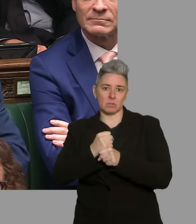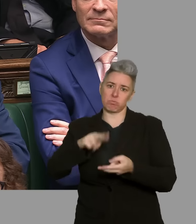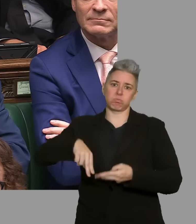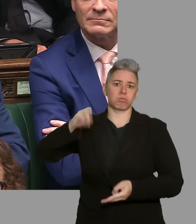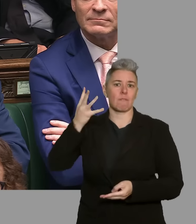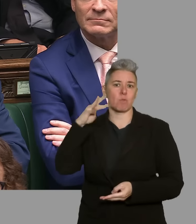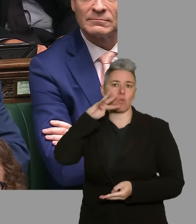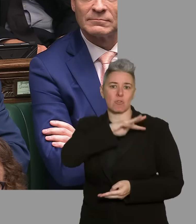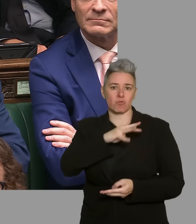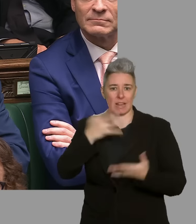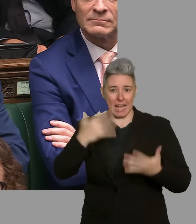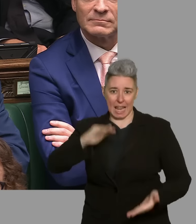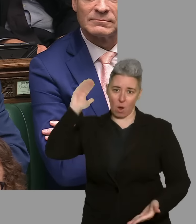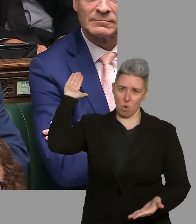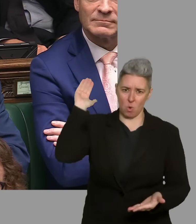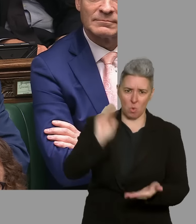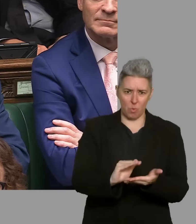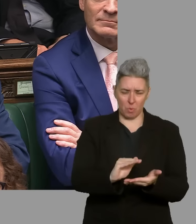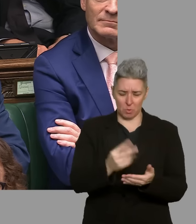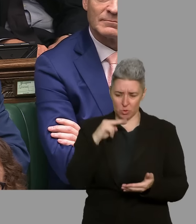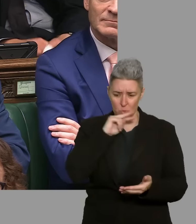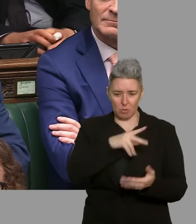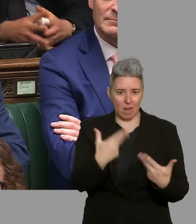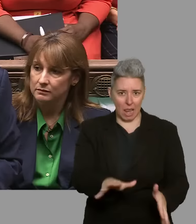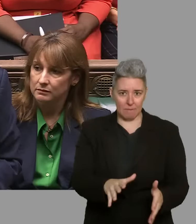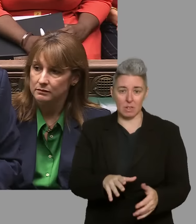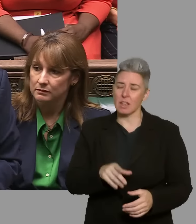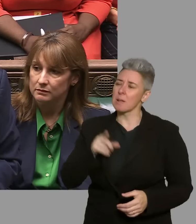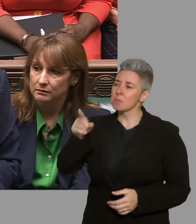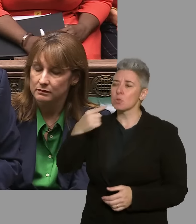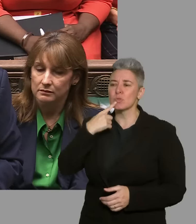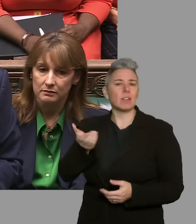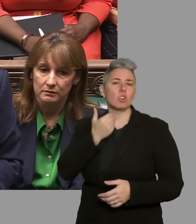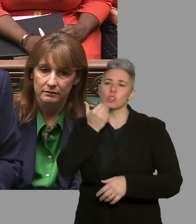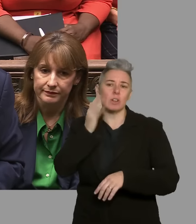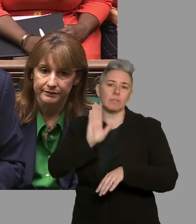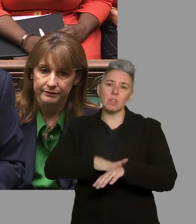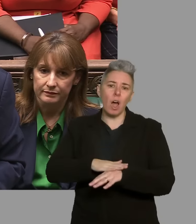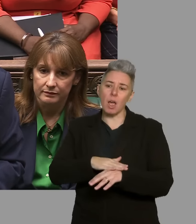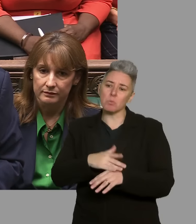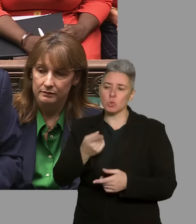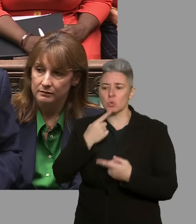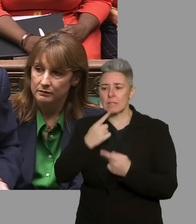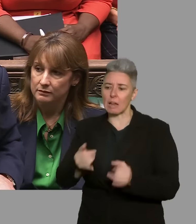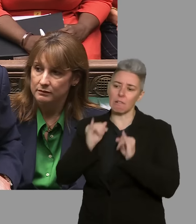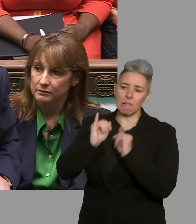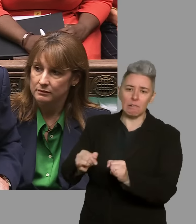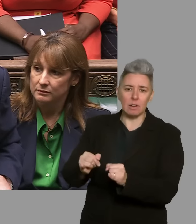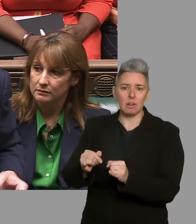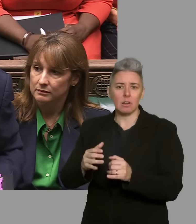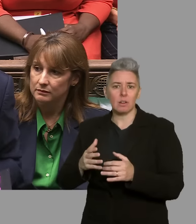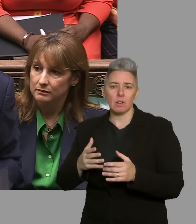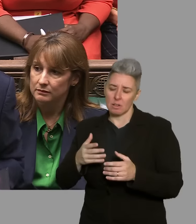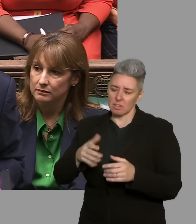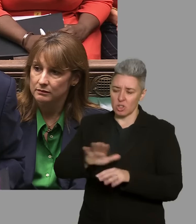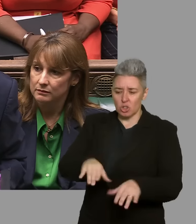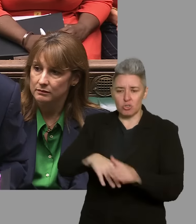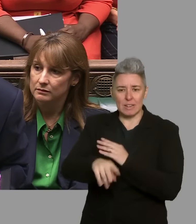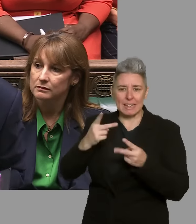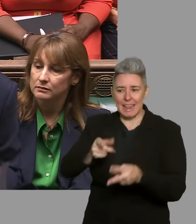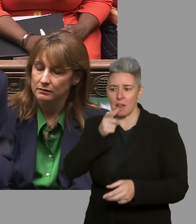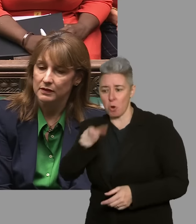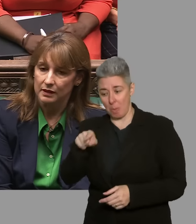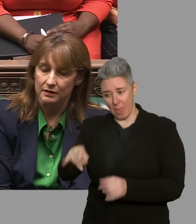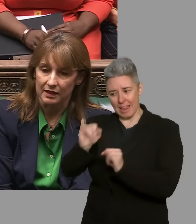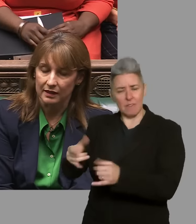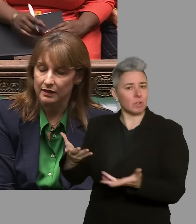evil. He's also not had the time, it appears, to condemn the racist comments of his own MP. Utterly